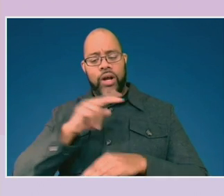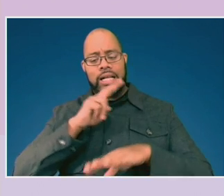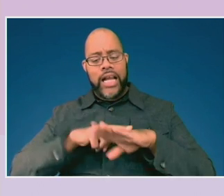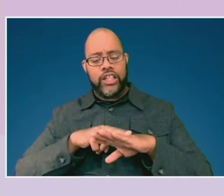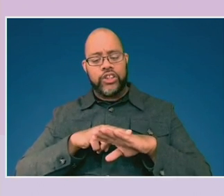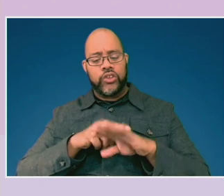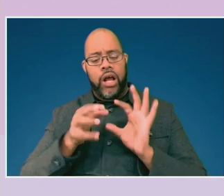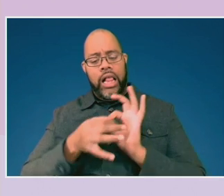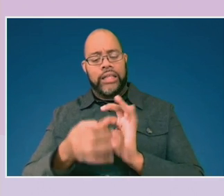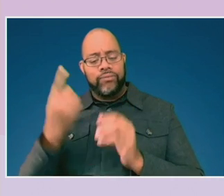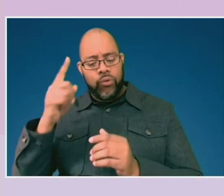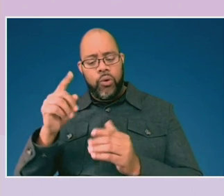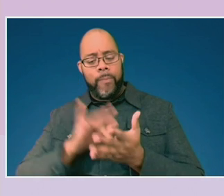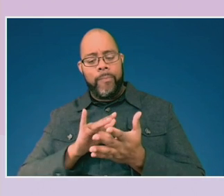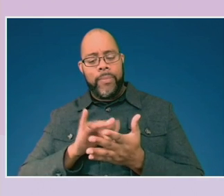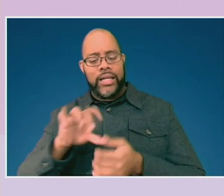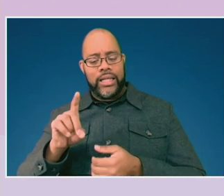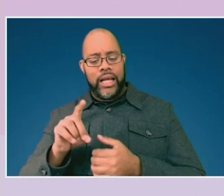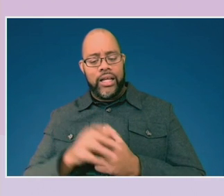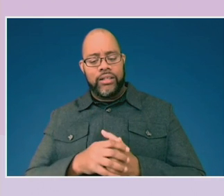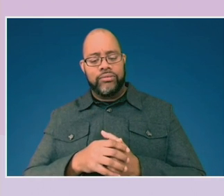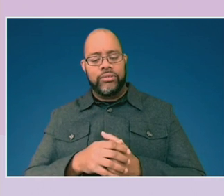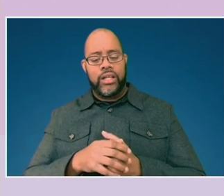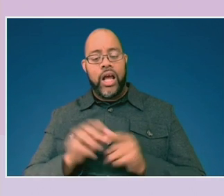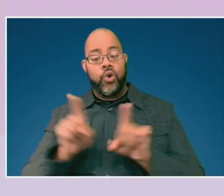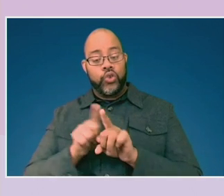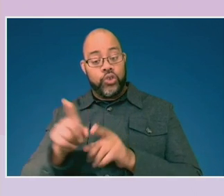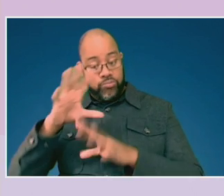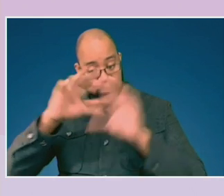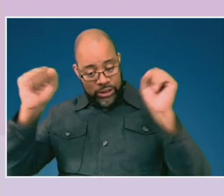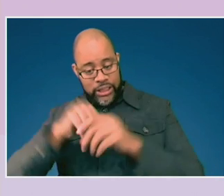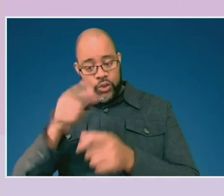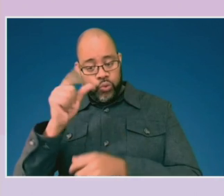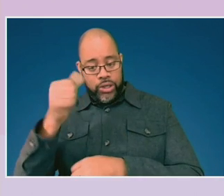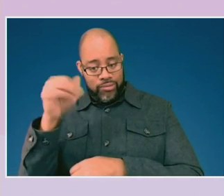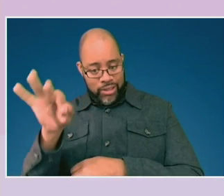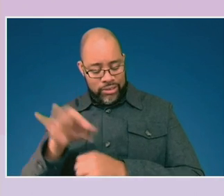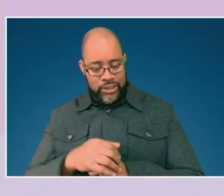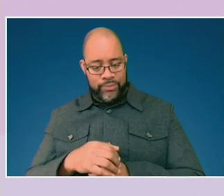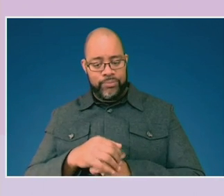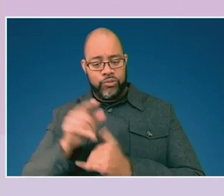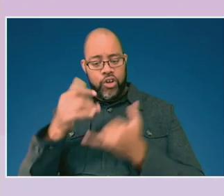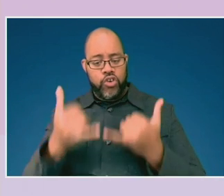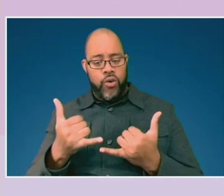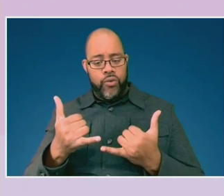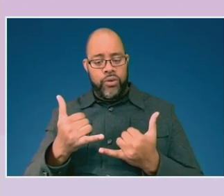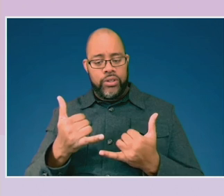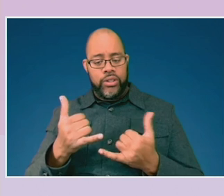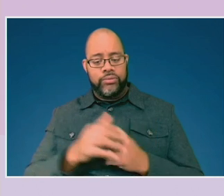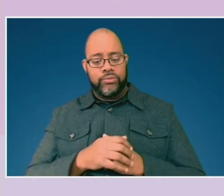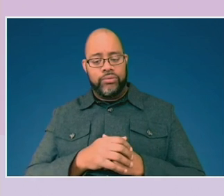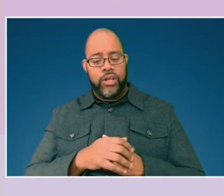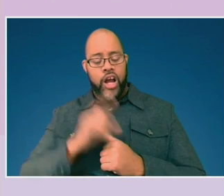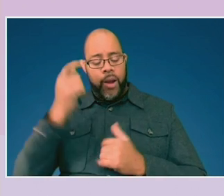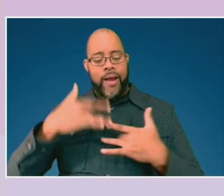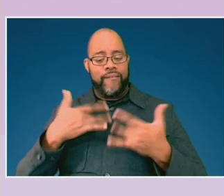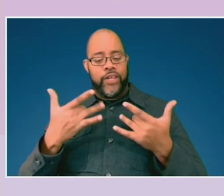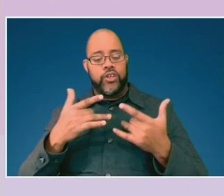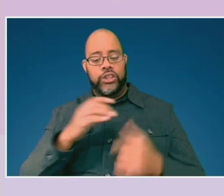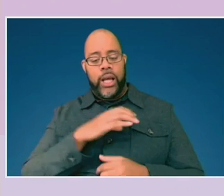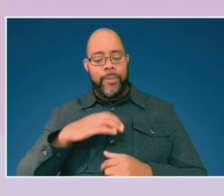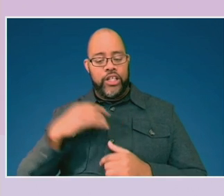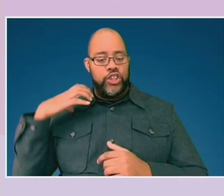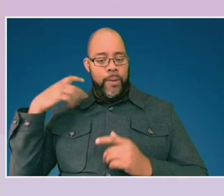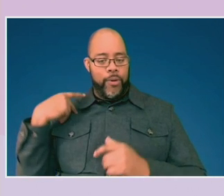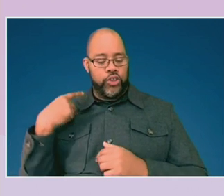for Medicaid and Education, including as president in 2019. She's currently the NAME Government Affairs Committee Chair.